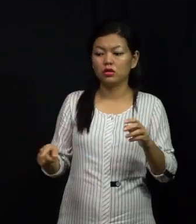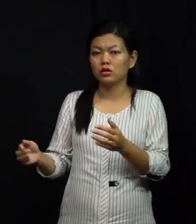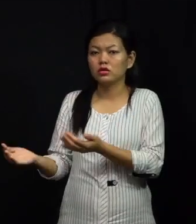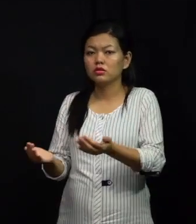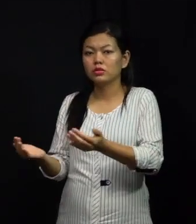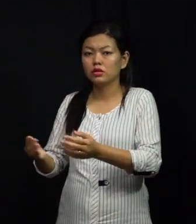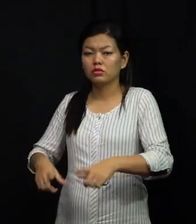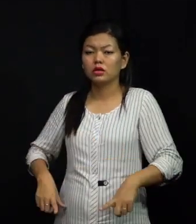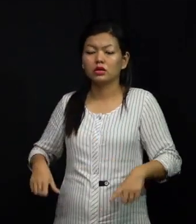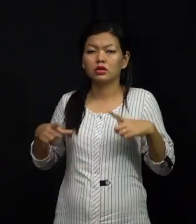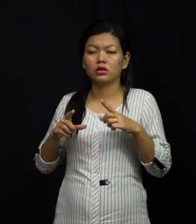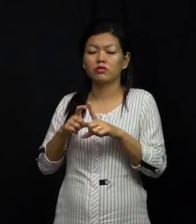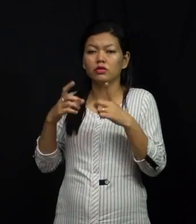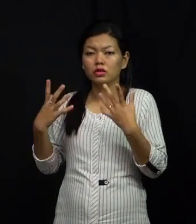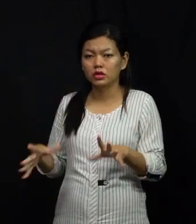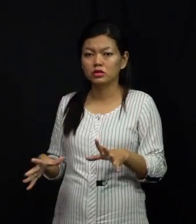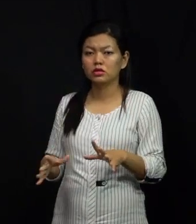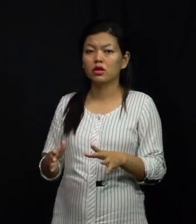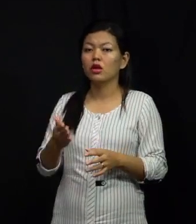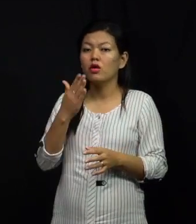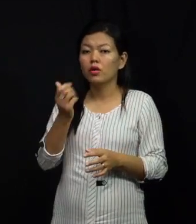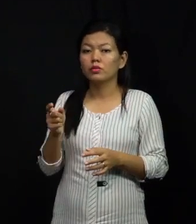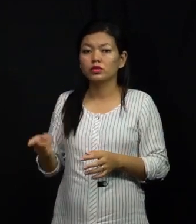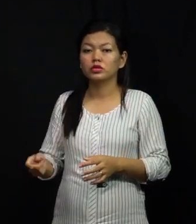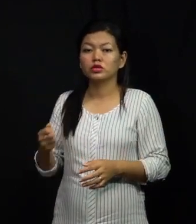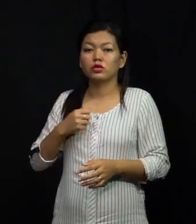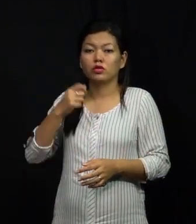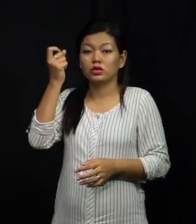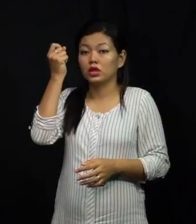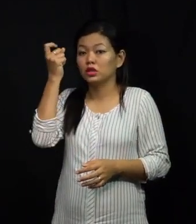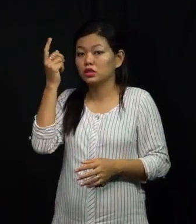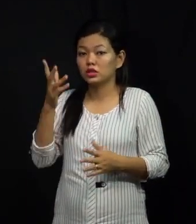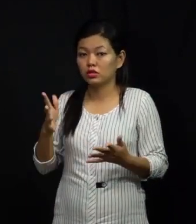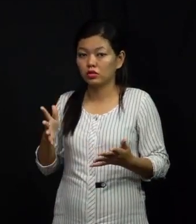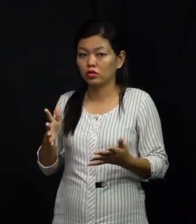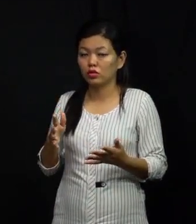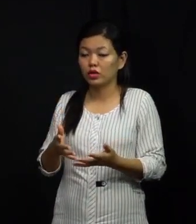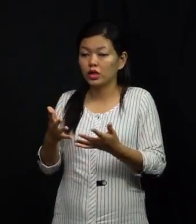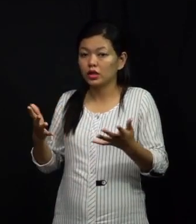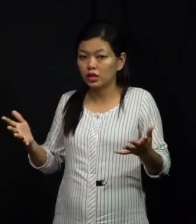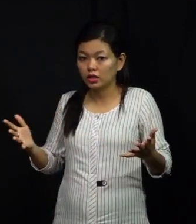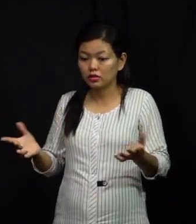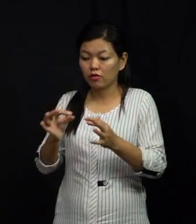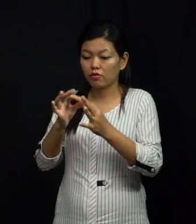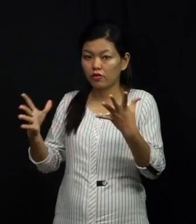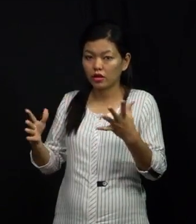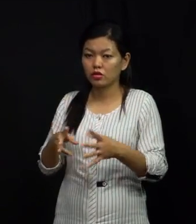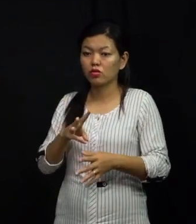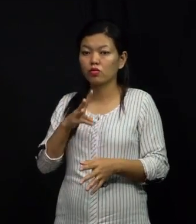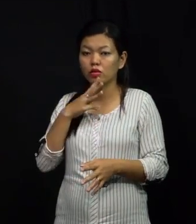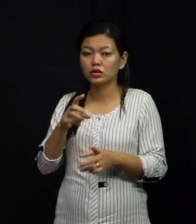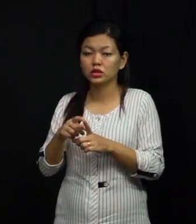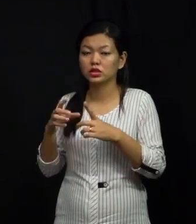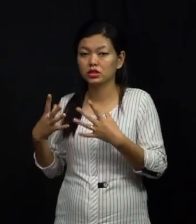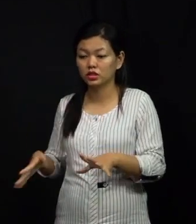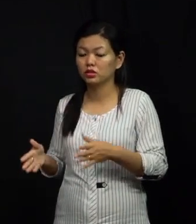what is good or what is bad, or what is dangerous or good for him, right? So we can say that this infancy stage is a